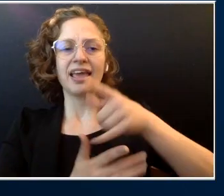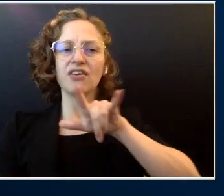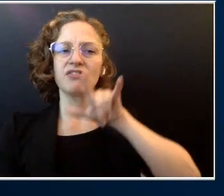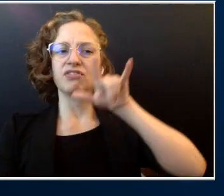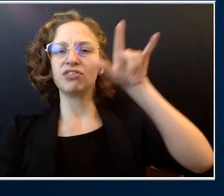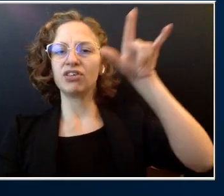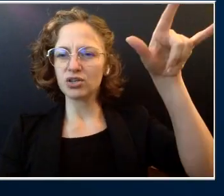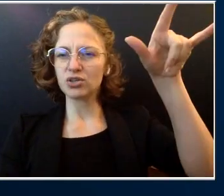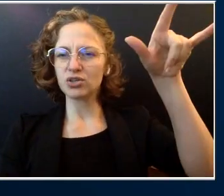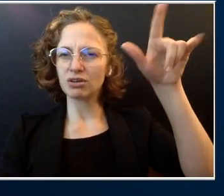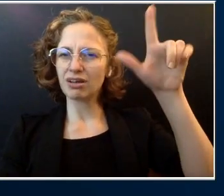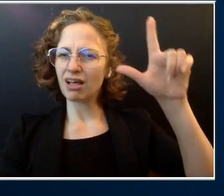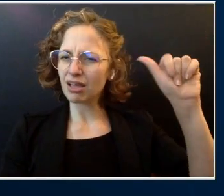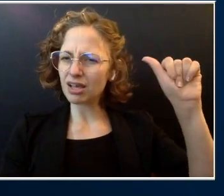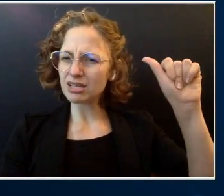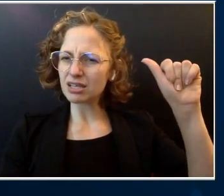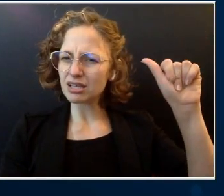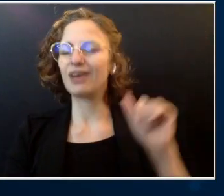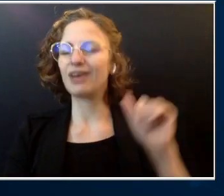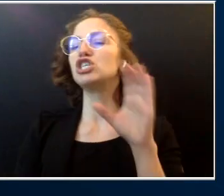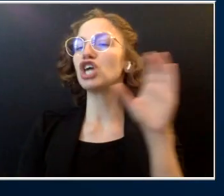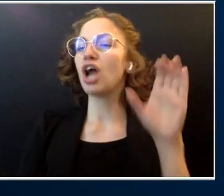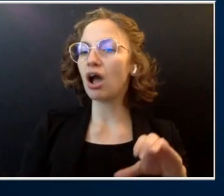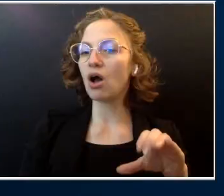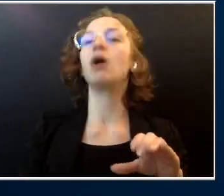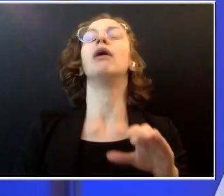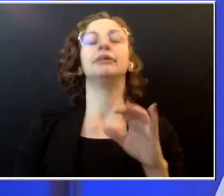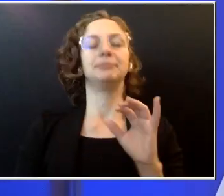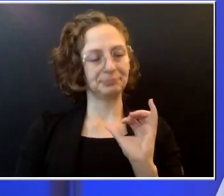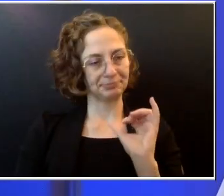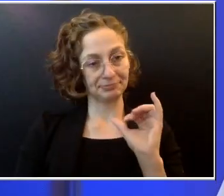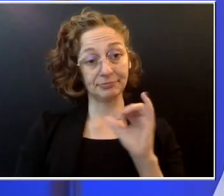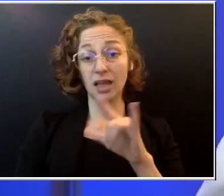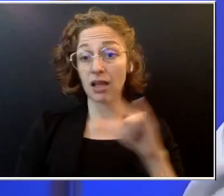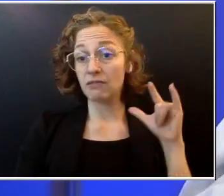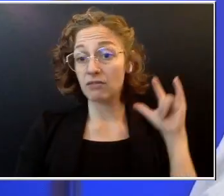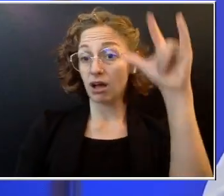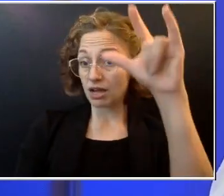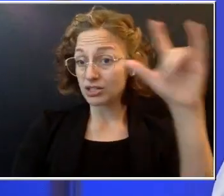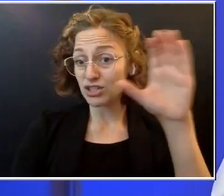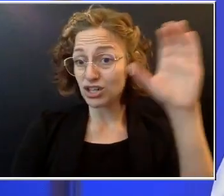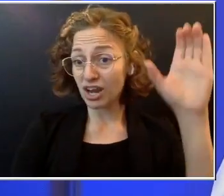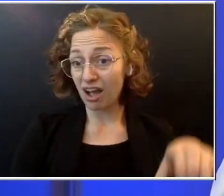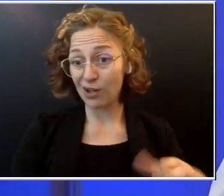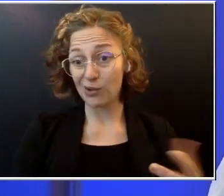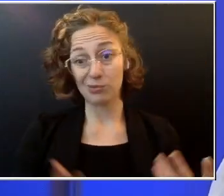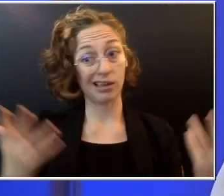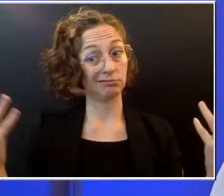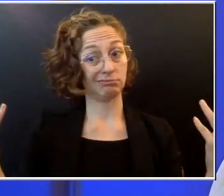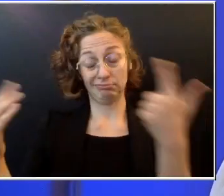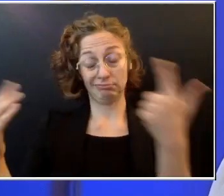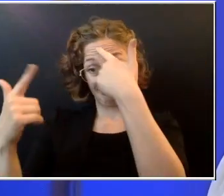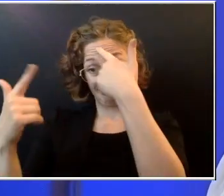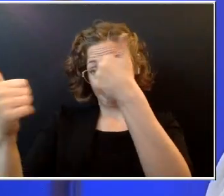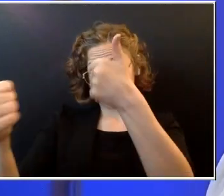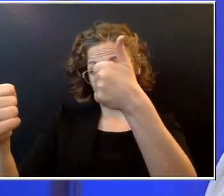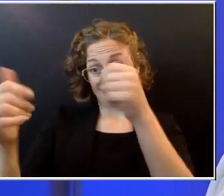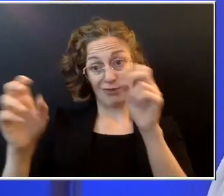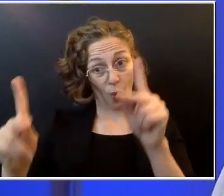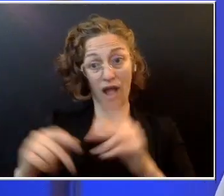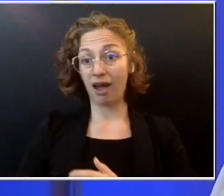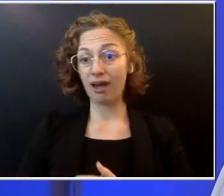game, Royals, Chicago. And we were all kind of like, okay, Tim. And the lesson was, Tim